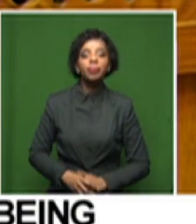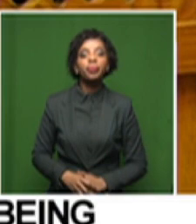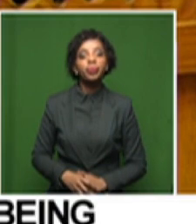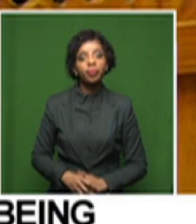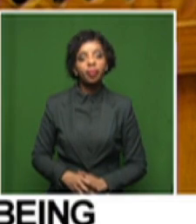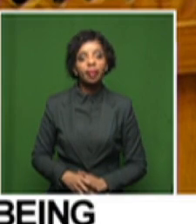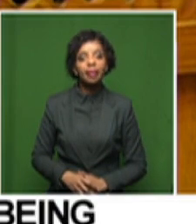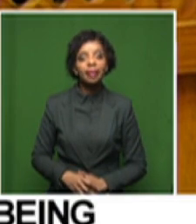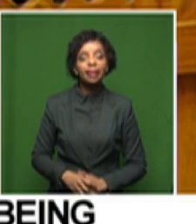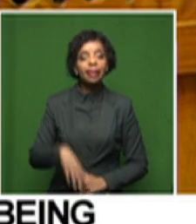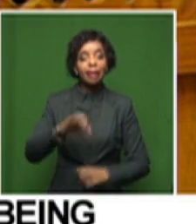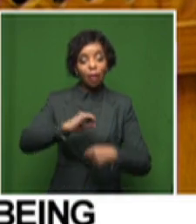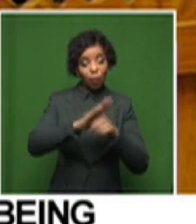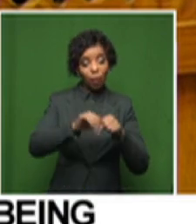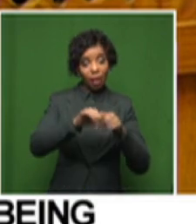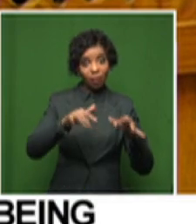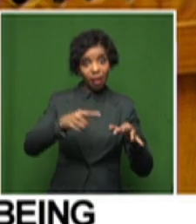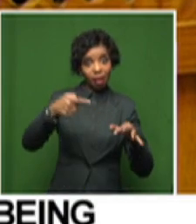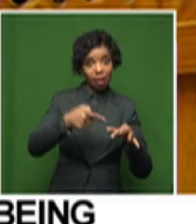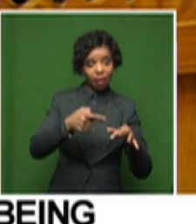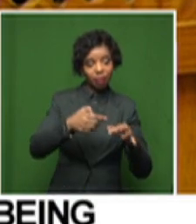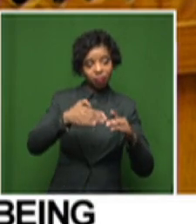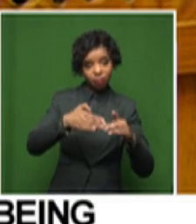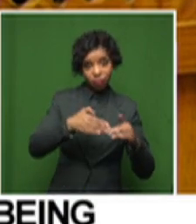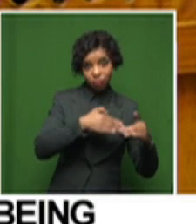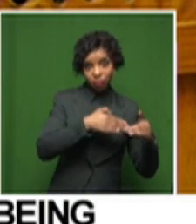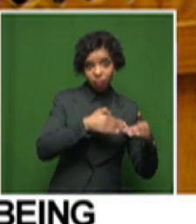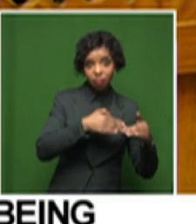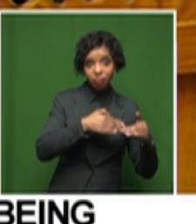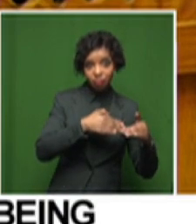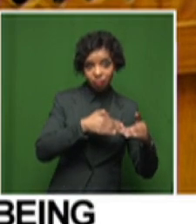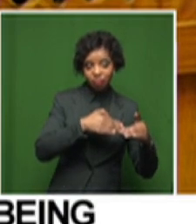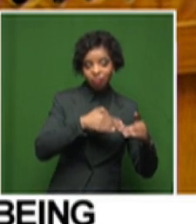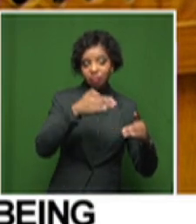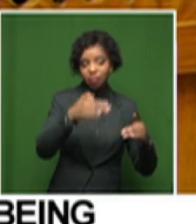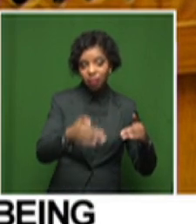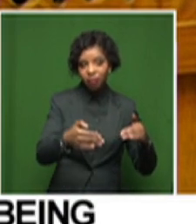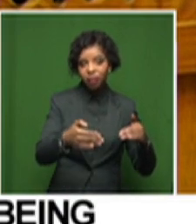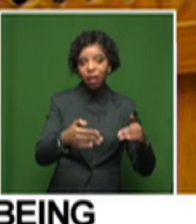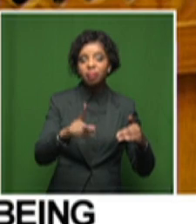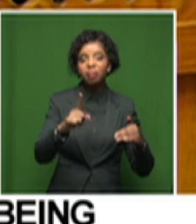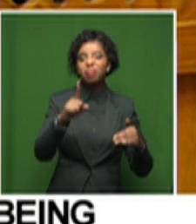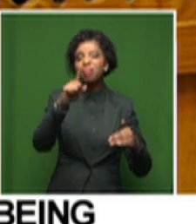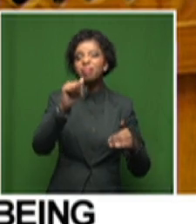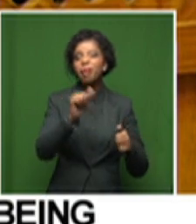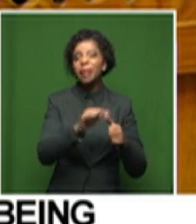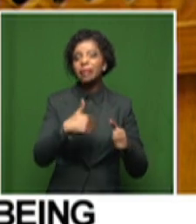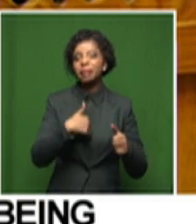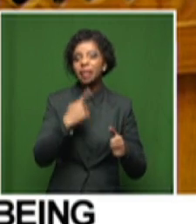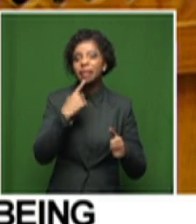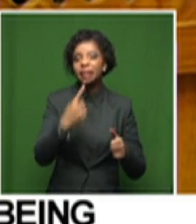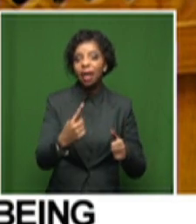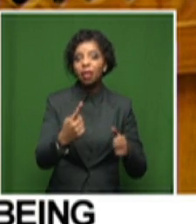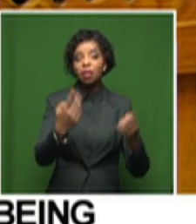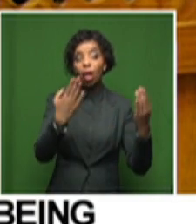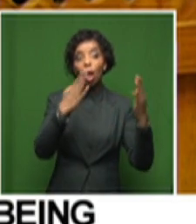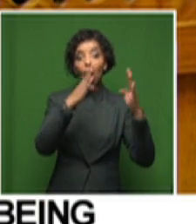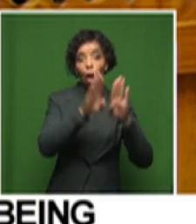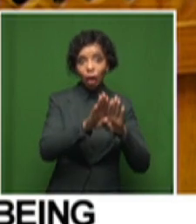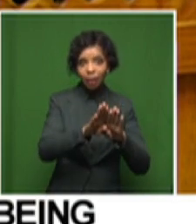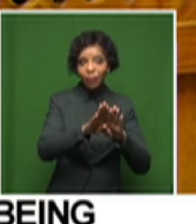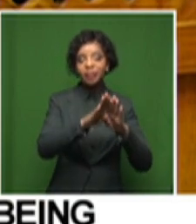post-pandemic rehabilitation, I actually prefer to call it post-lockdown